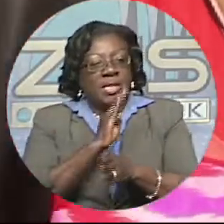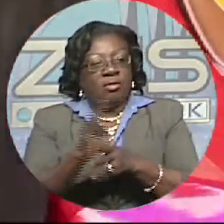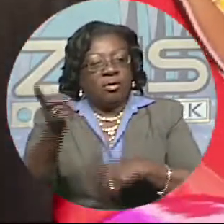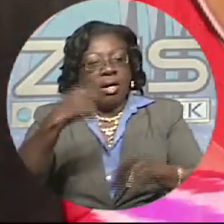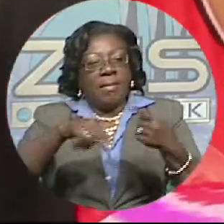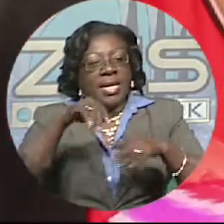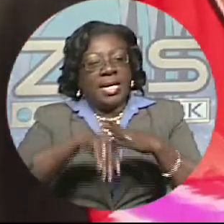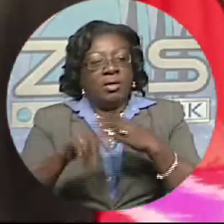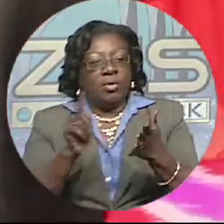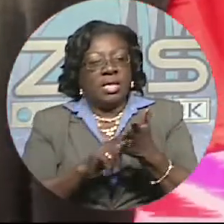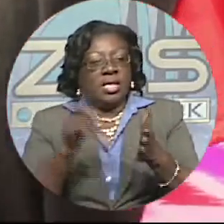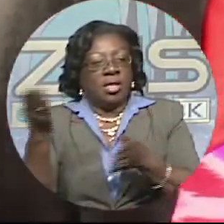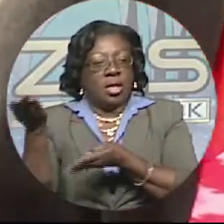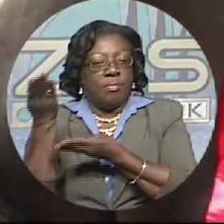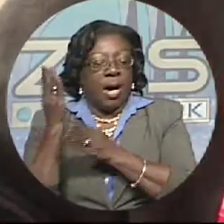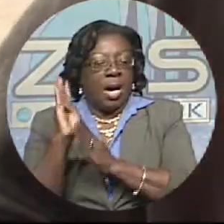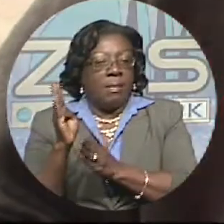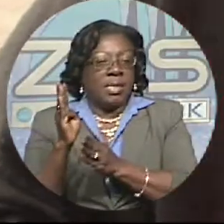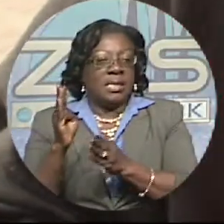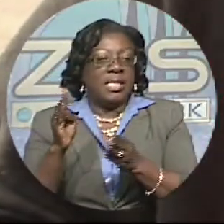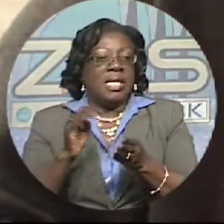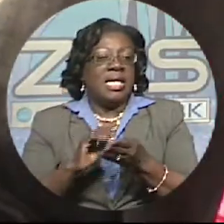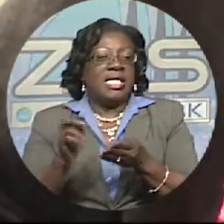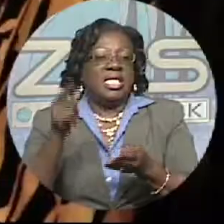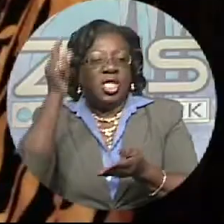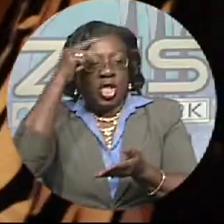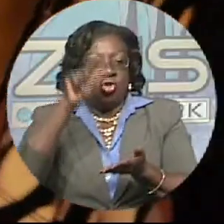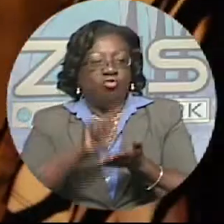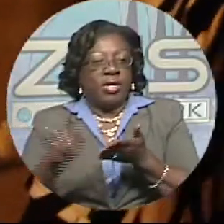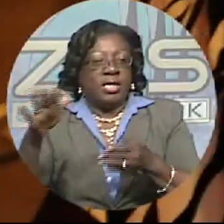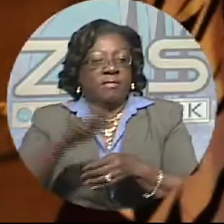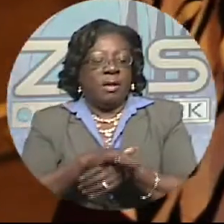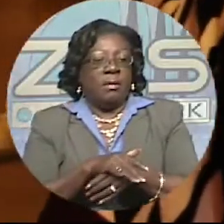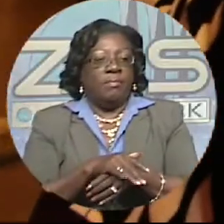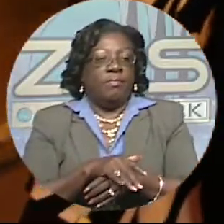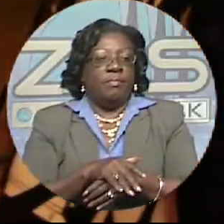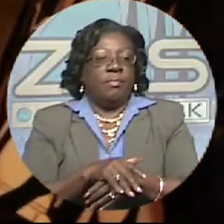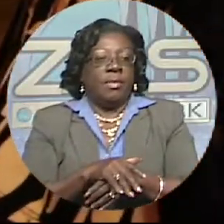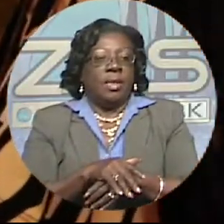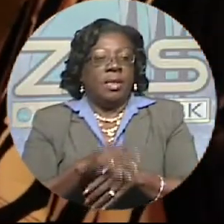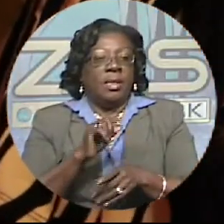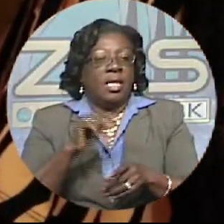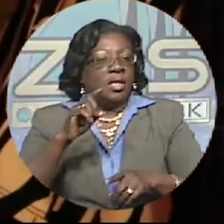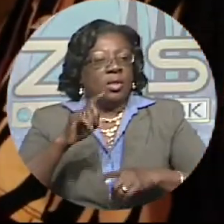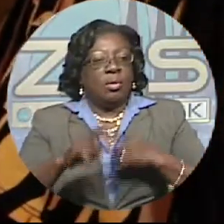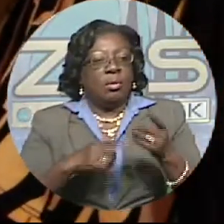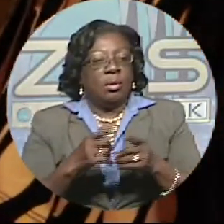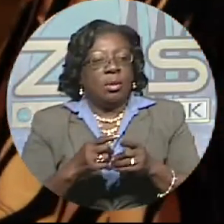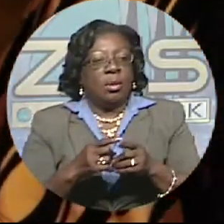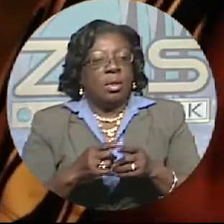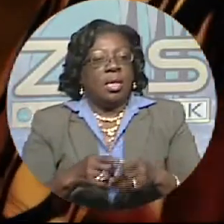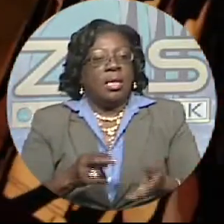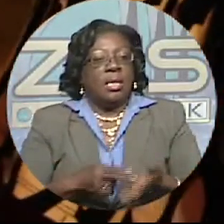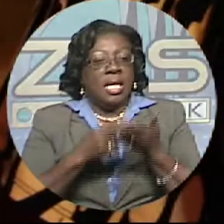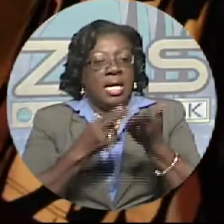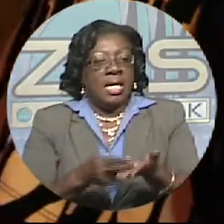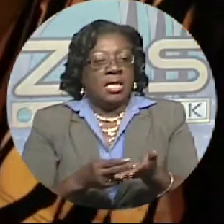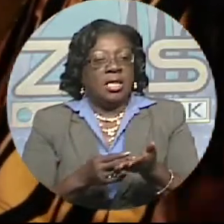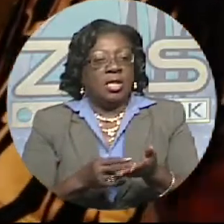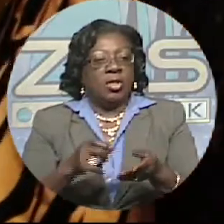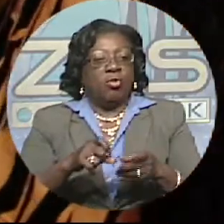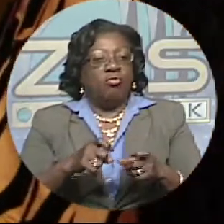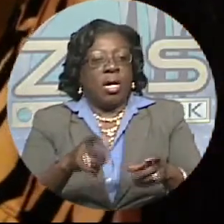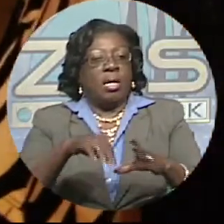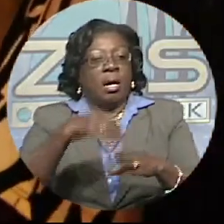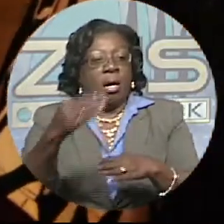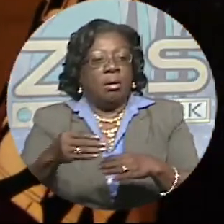this Bahamas, it's disgraceful. There's no discrimination against Haitian children. The Haitians ran out the house